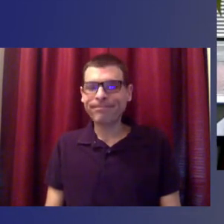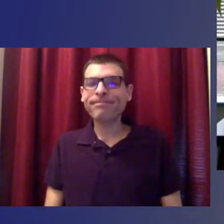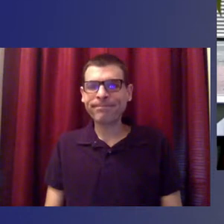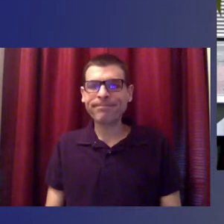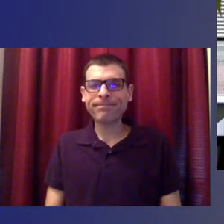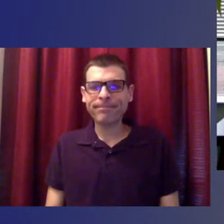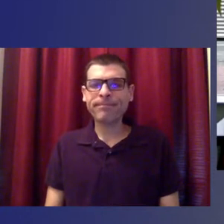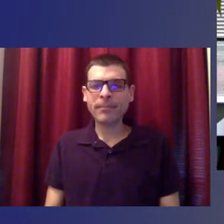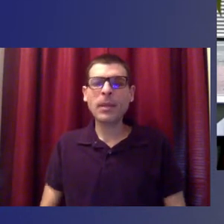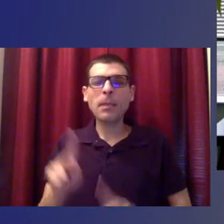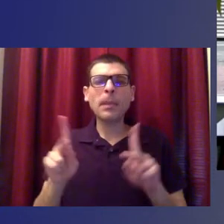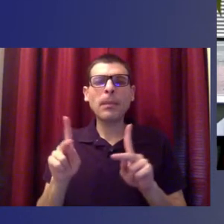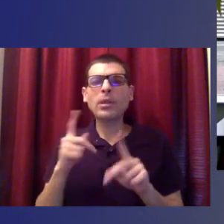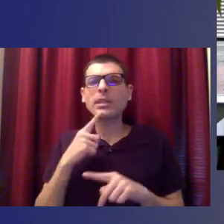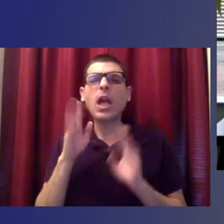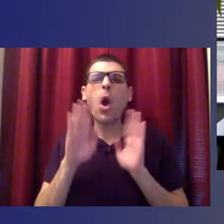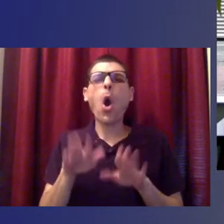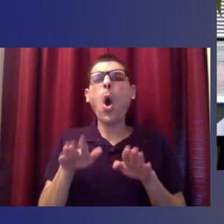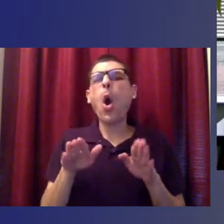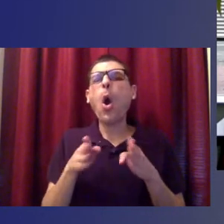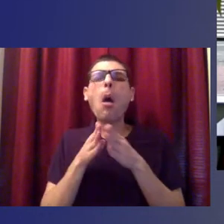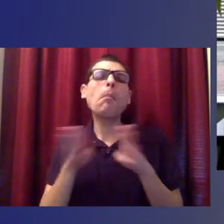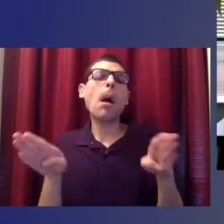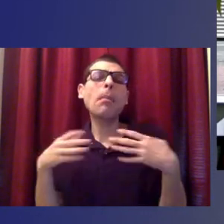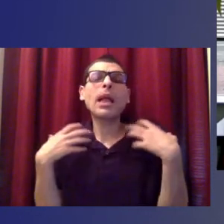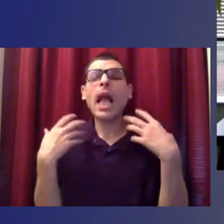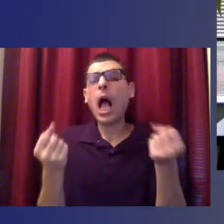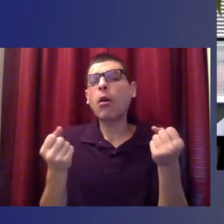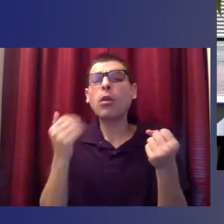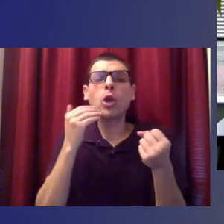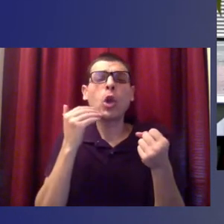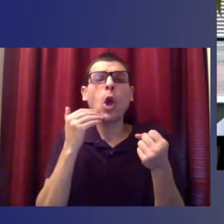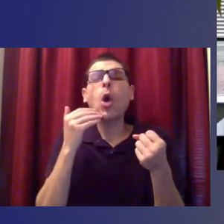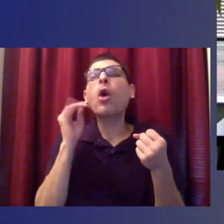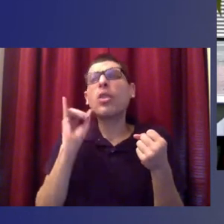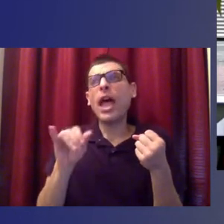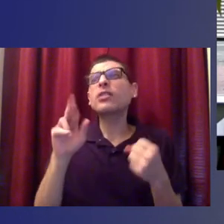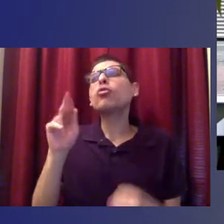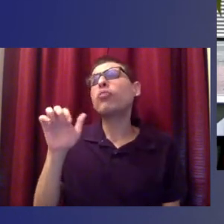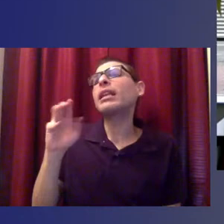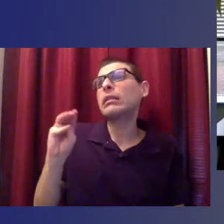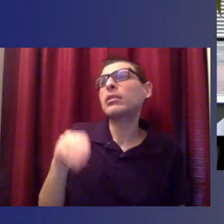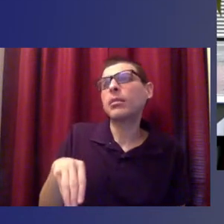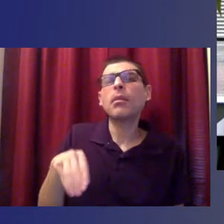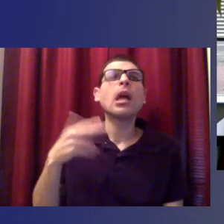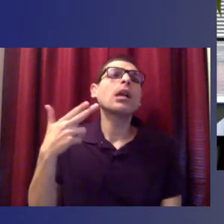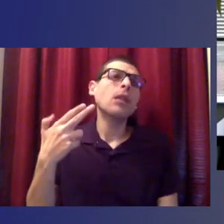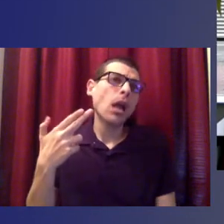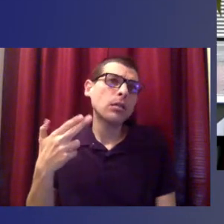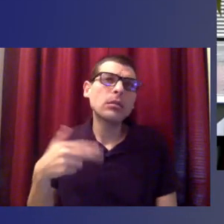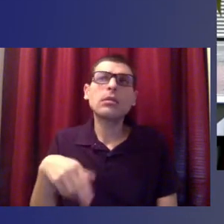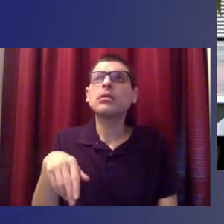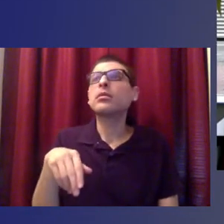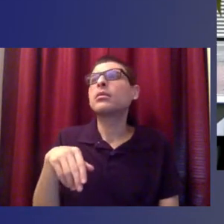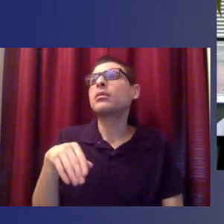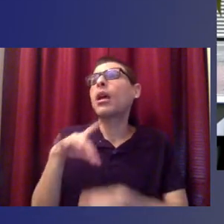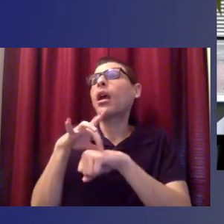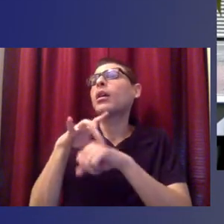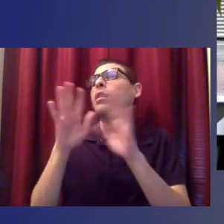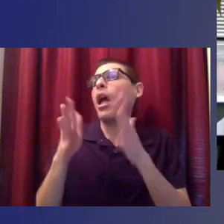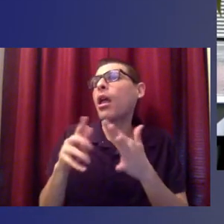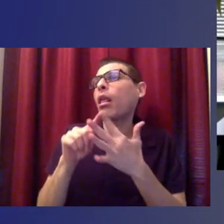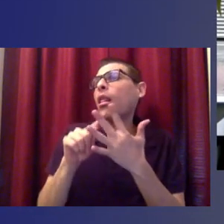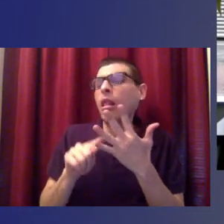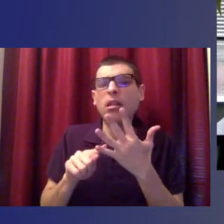days Racism is a public health issue. Gun violence is a public health issue. Climate change is a public health